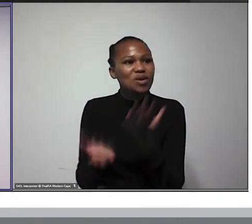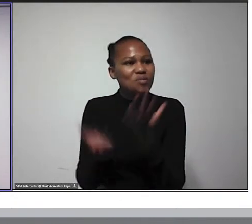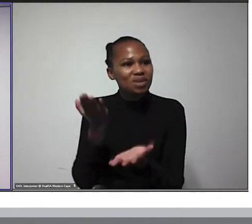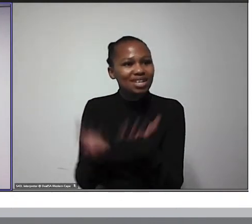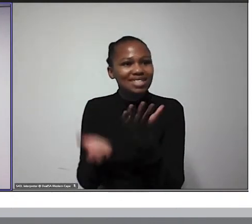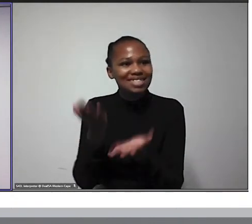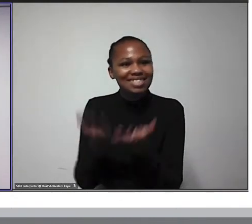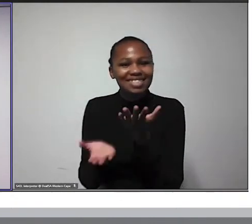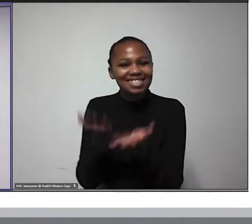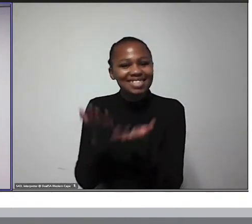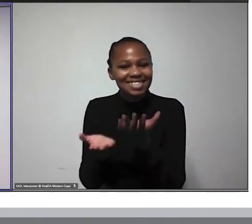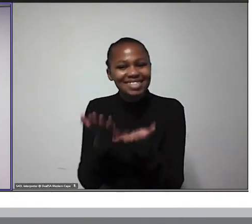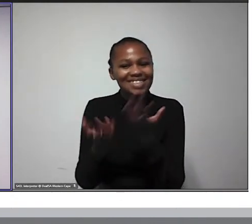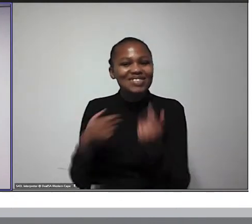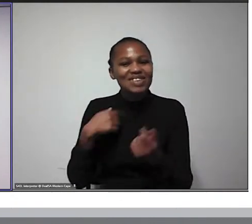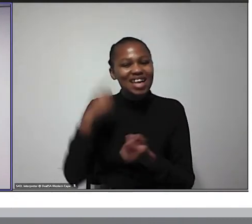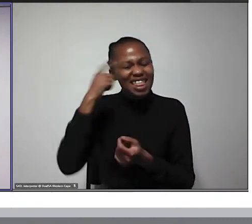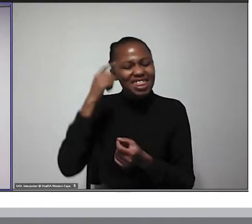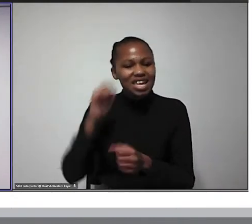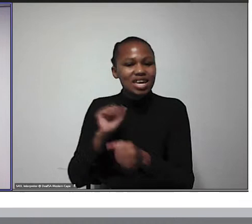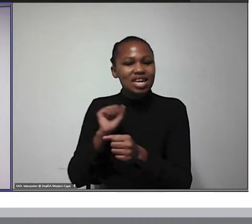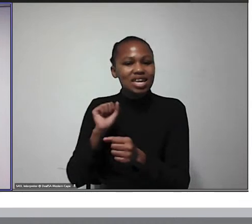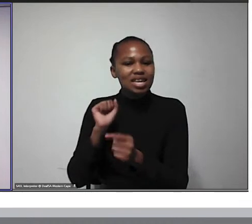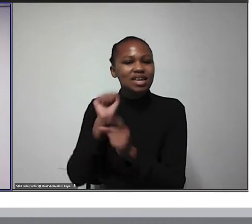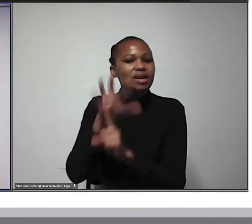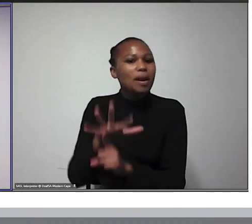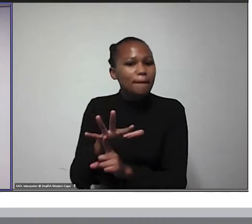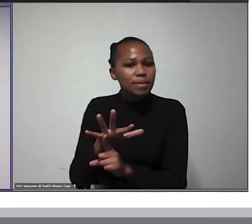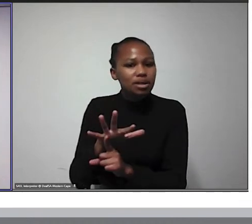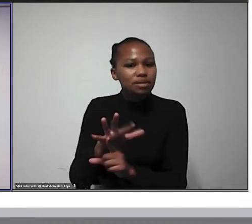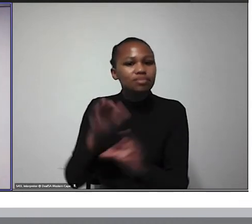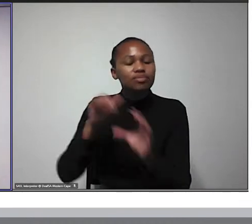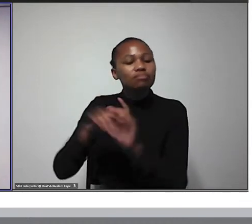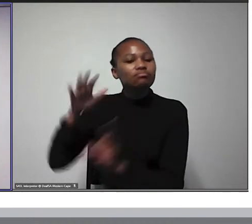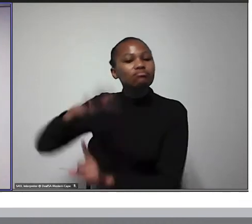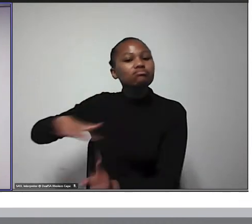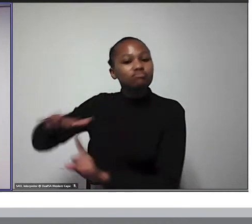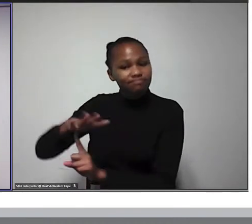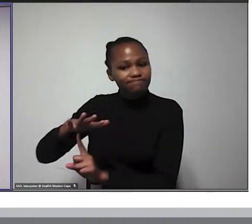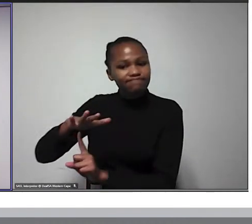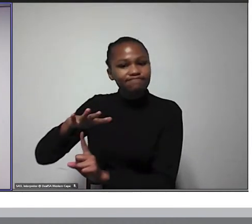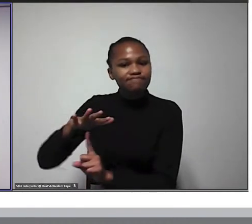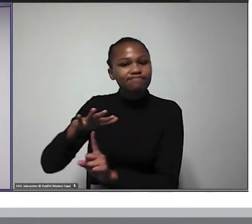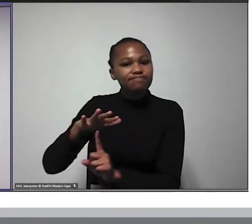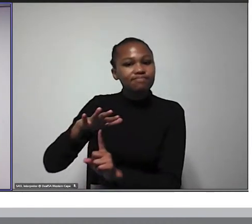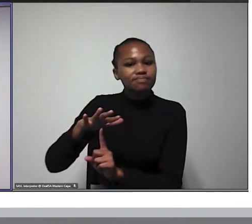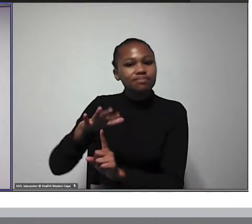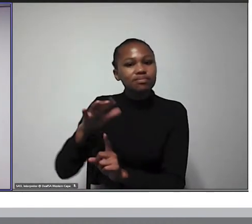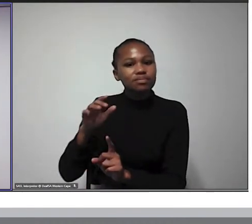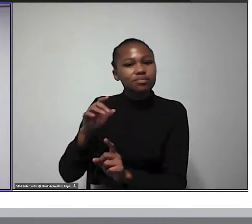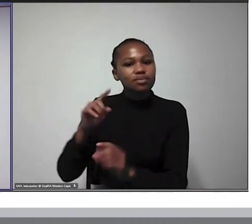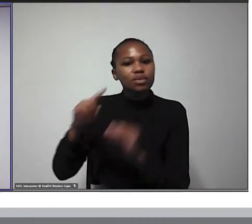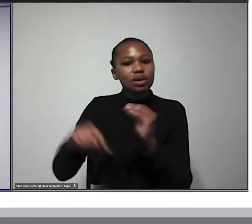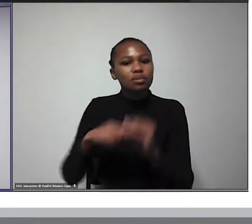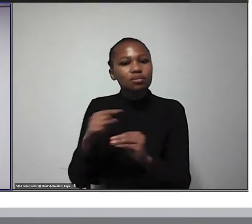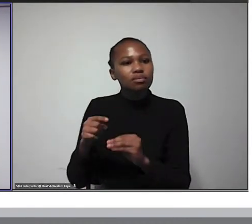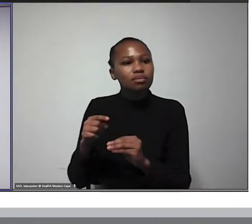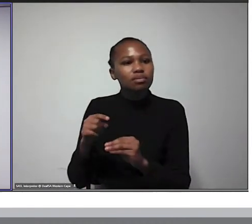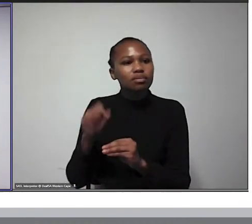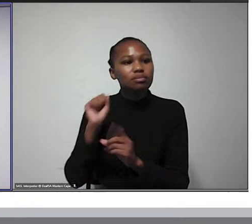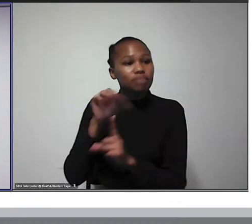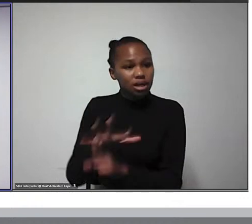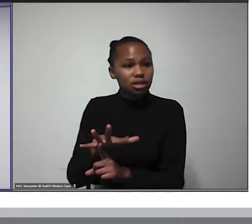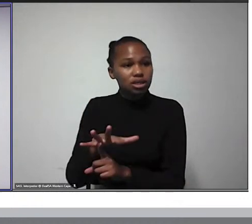think the impact is an industry specific impacts. And I think that our colleagues from the Department